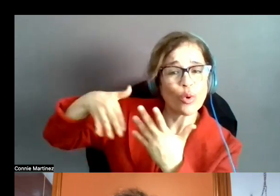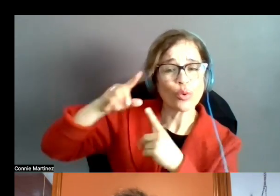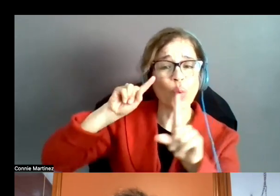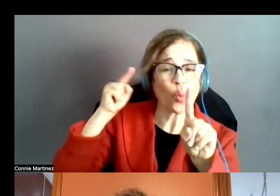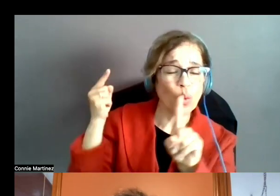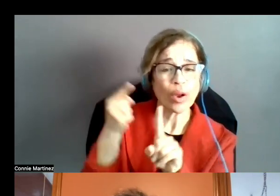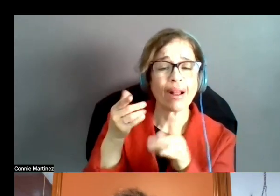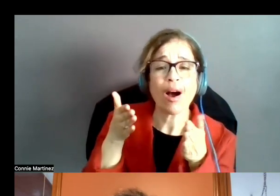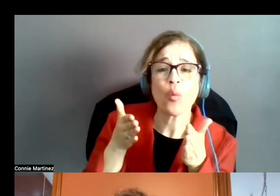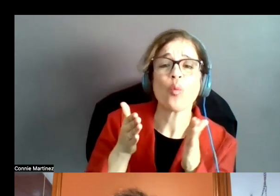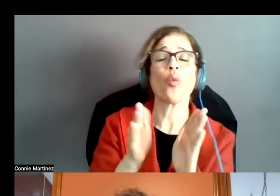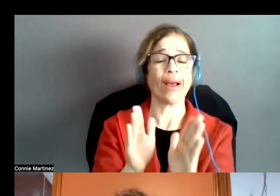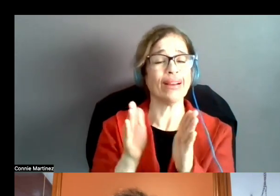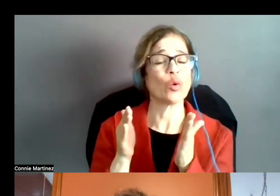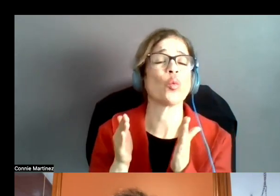a way